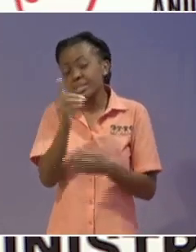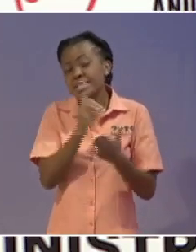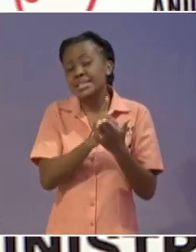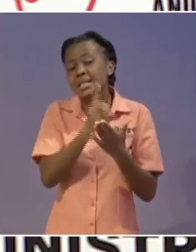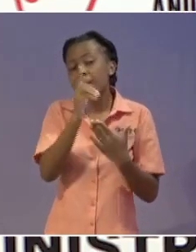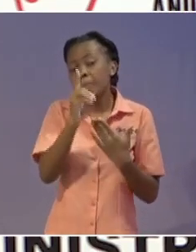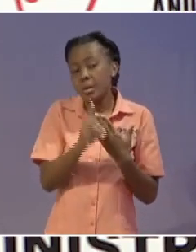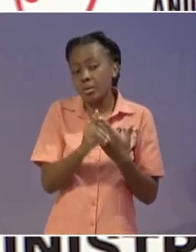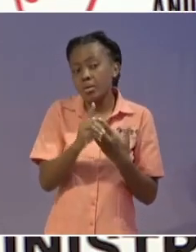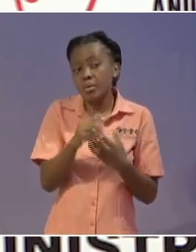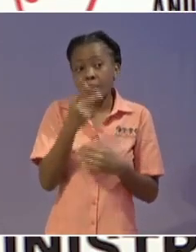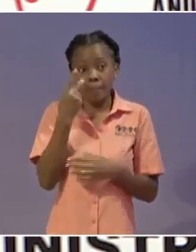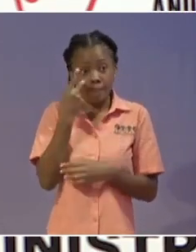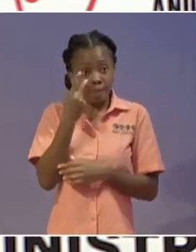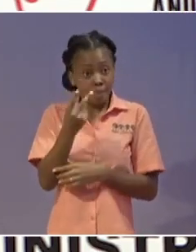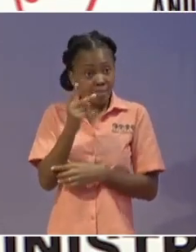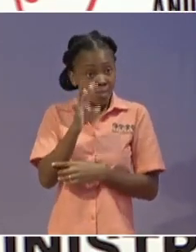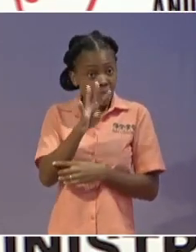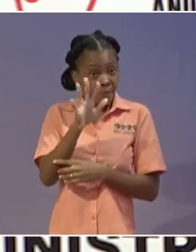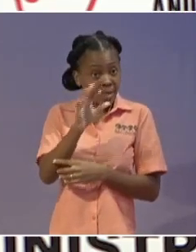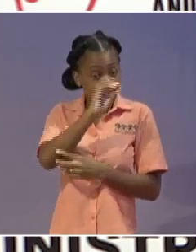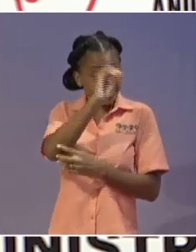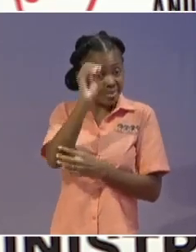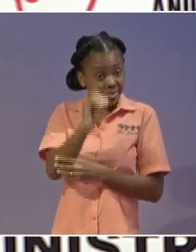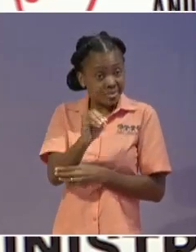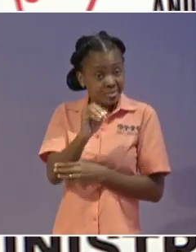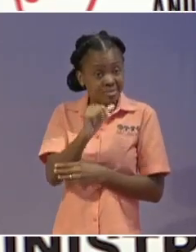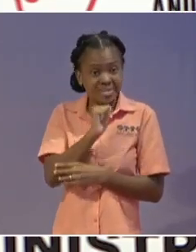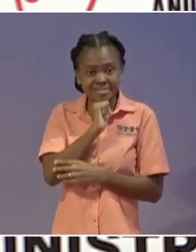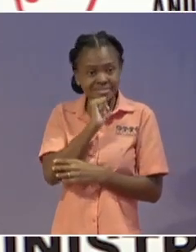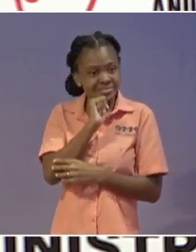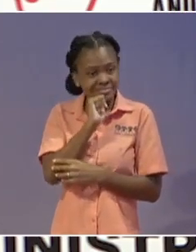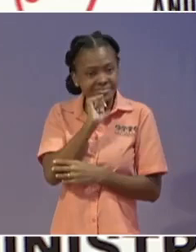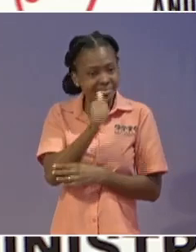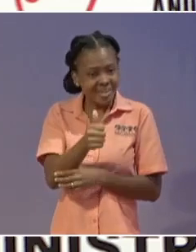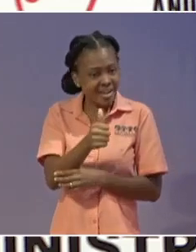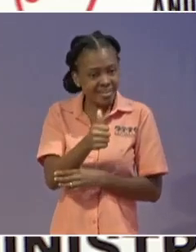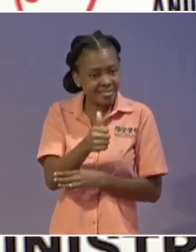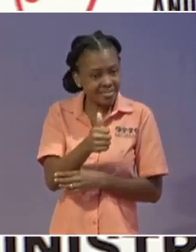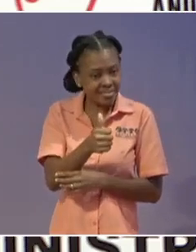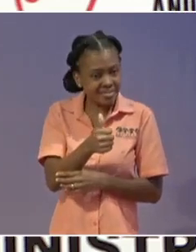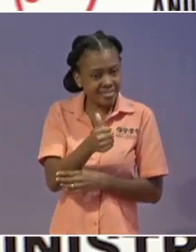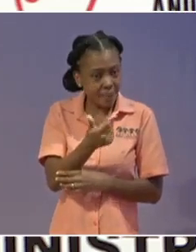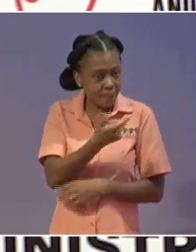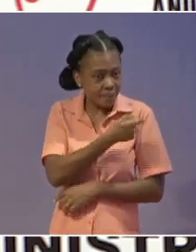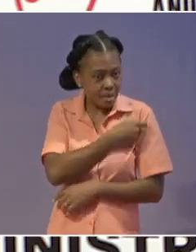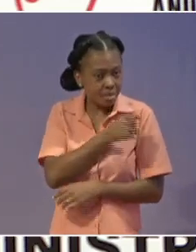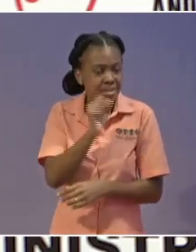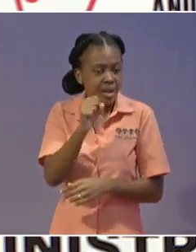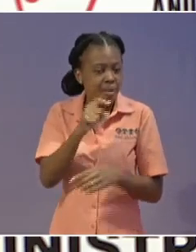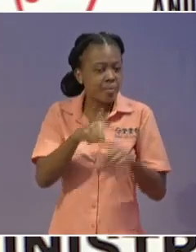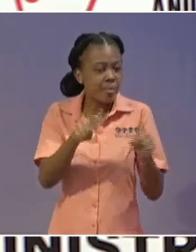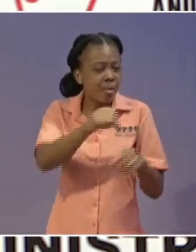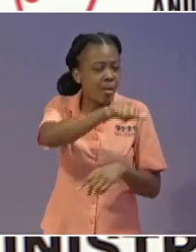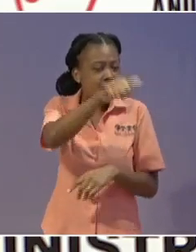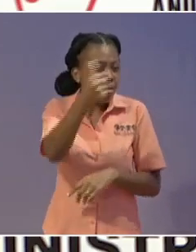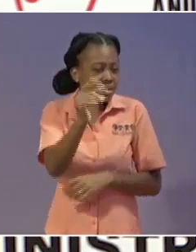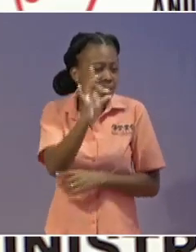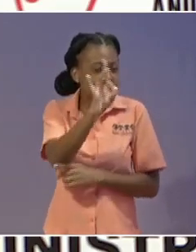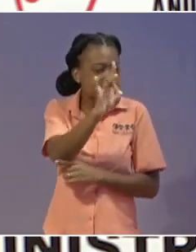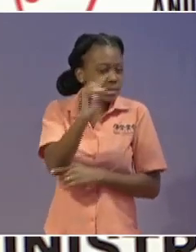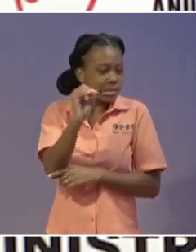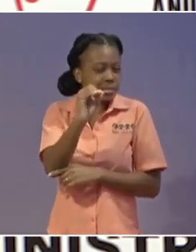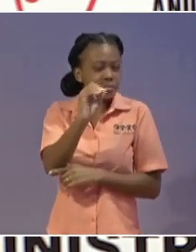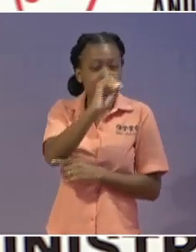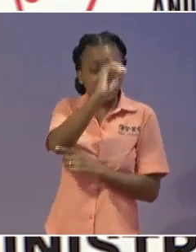vaccinated, and the rest of them, 86%, not being fully vaccinated. So basically, that is a trend over a long period of